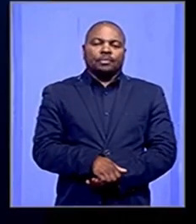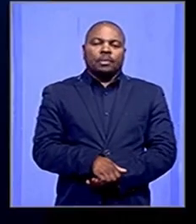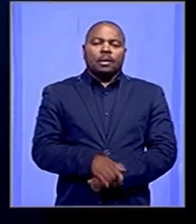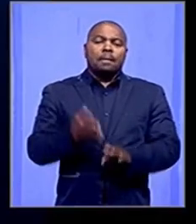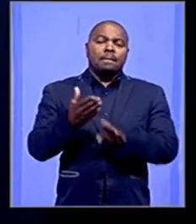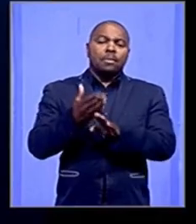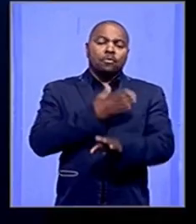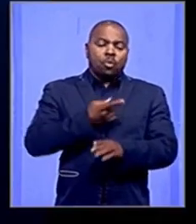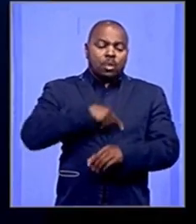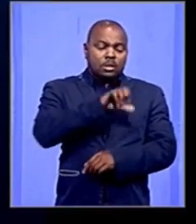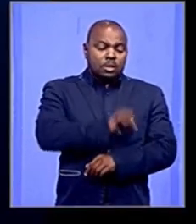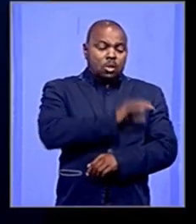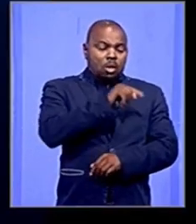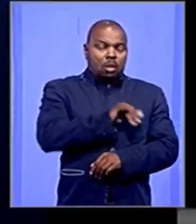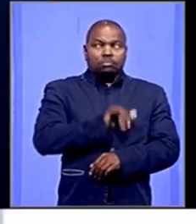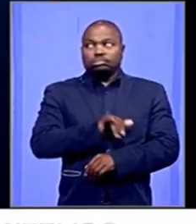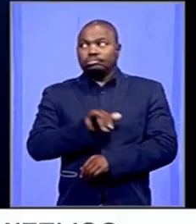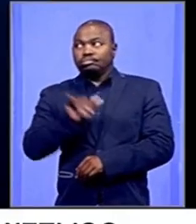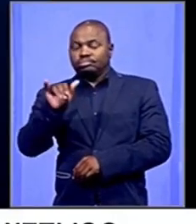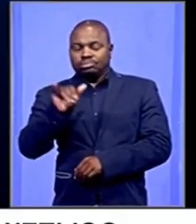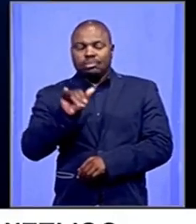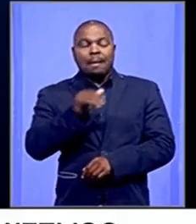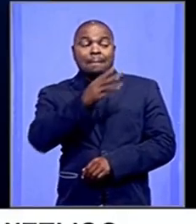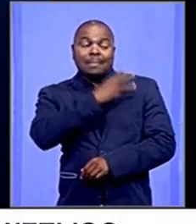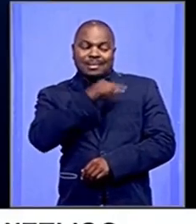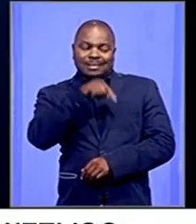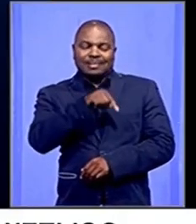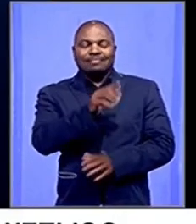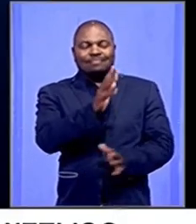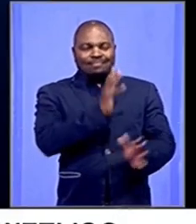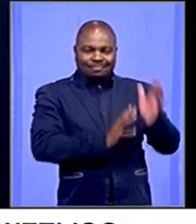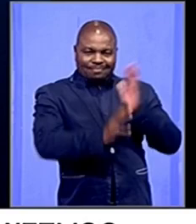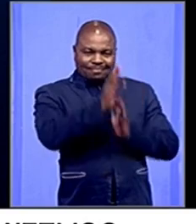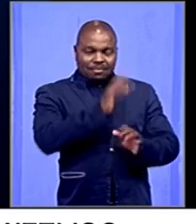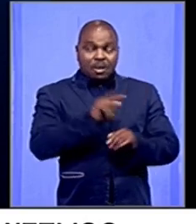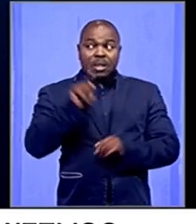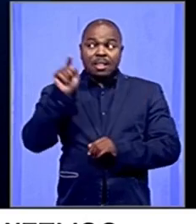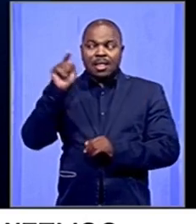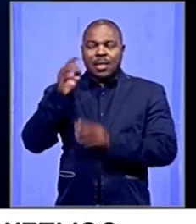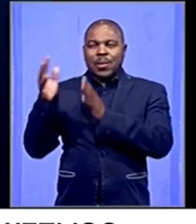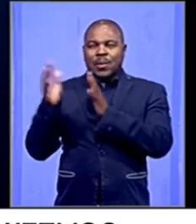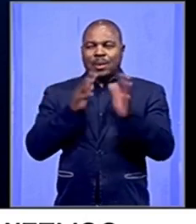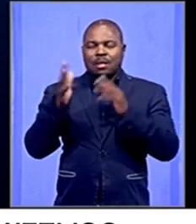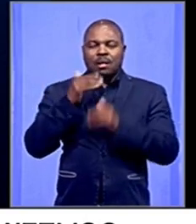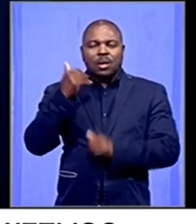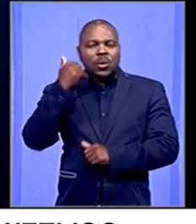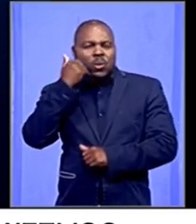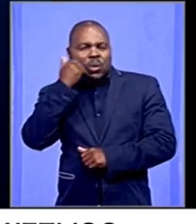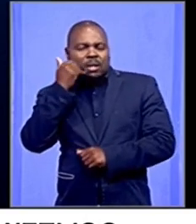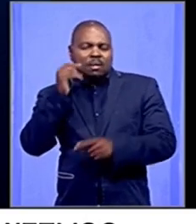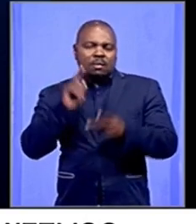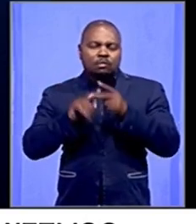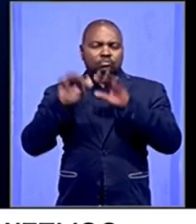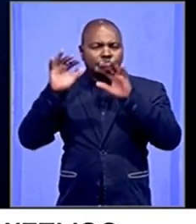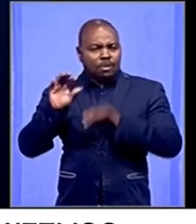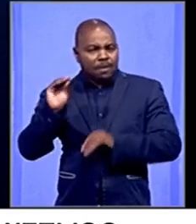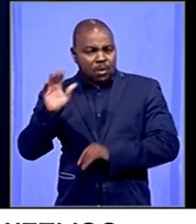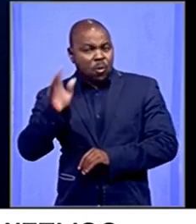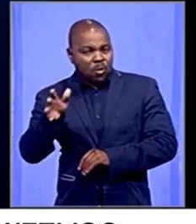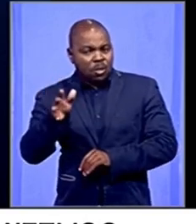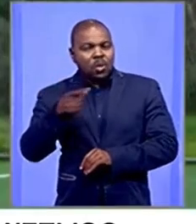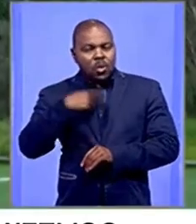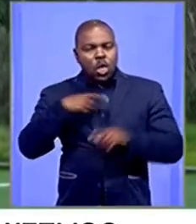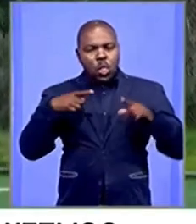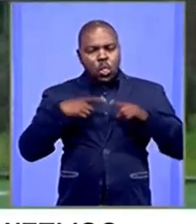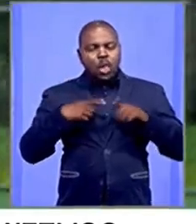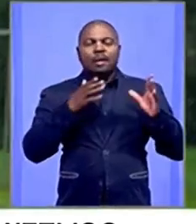Before we left South Africa, our manager told us that the weather is going to be wet and it's going to rain, so we were prepared